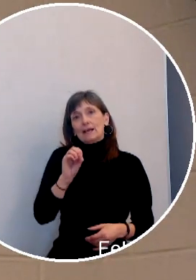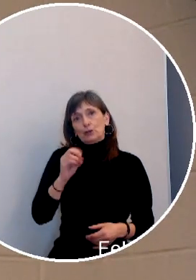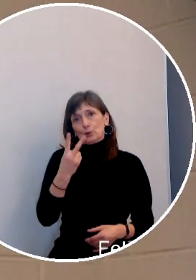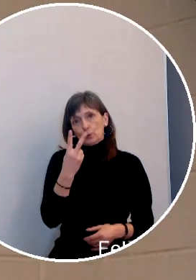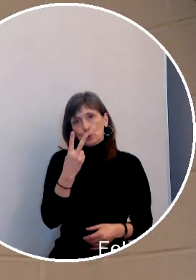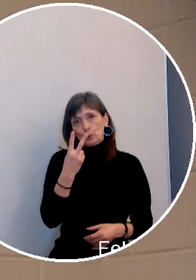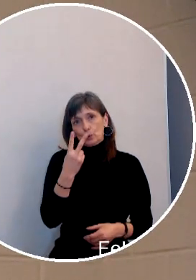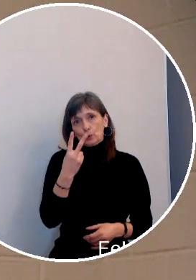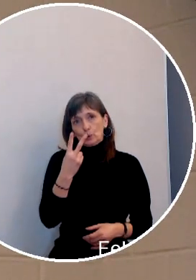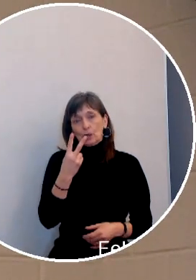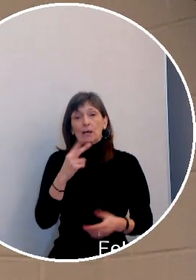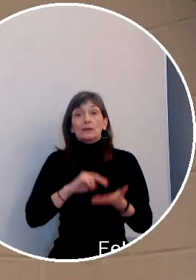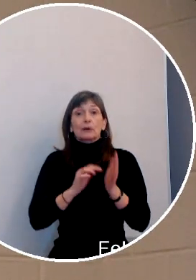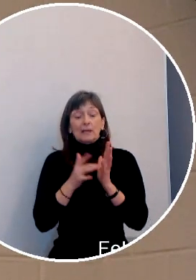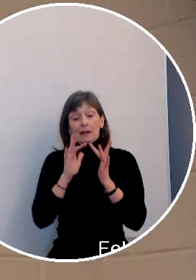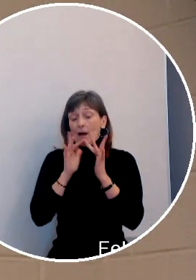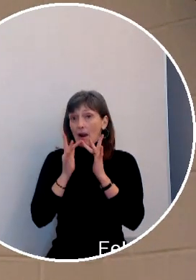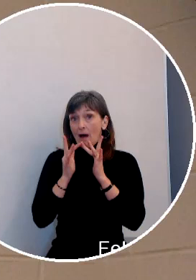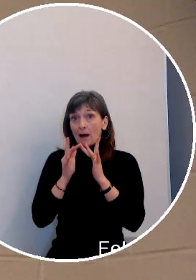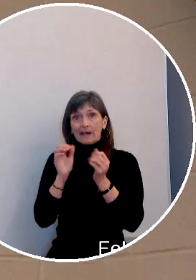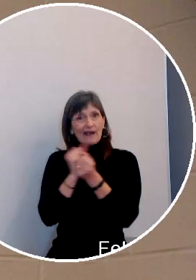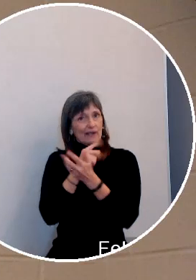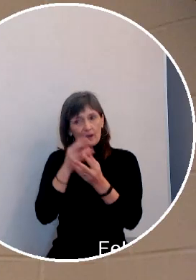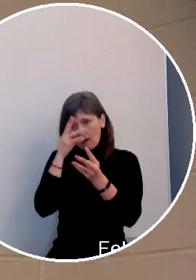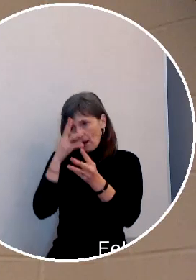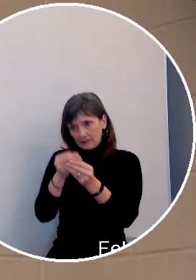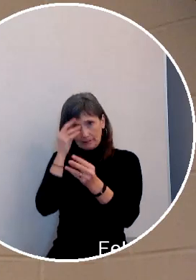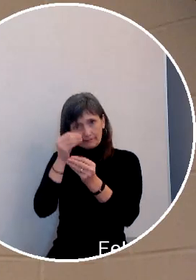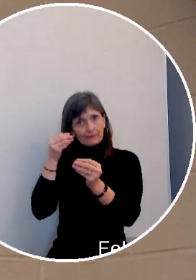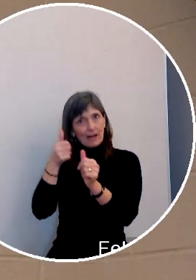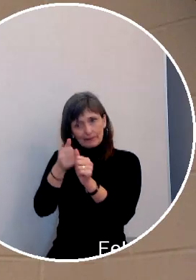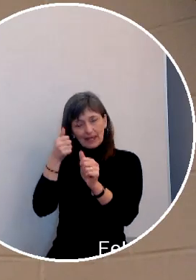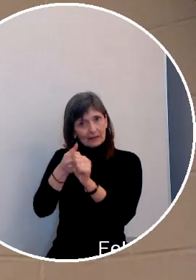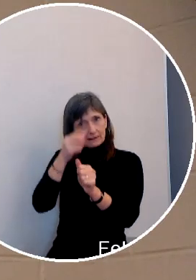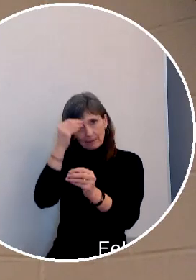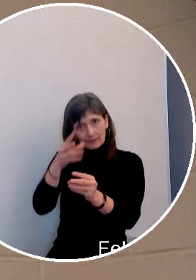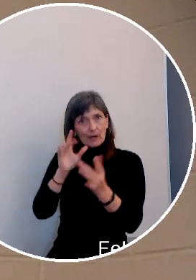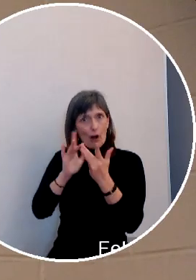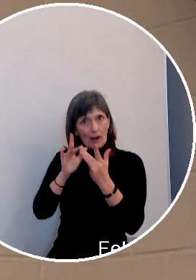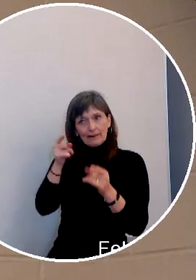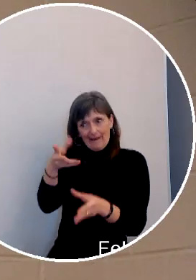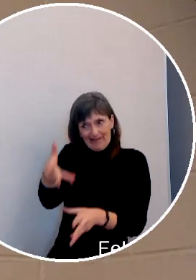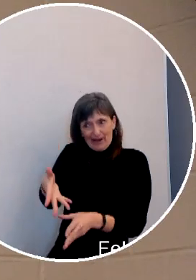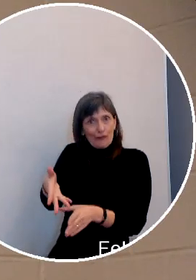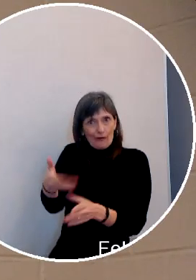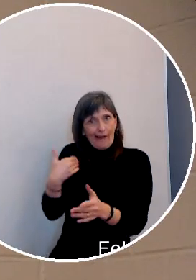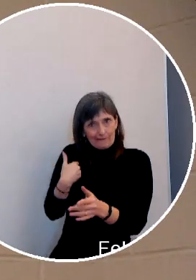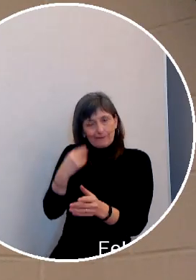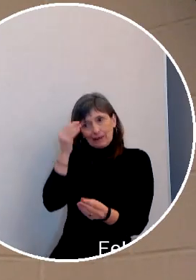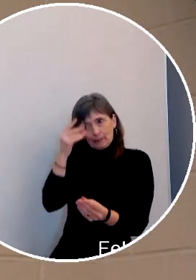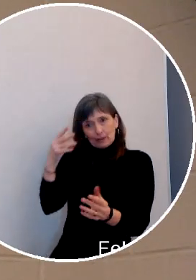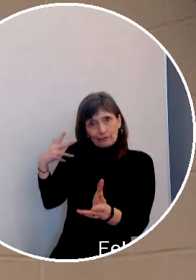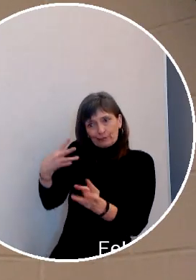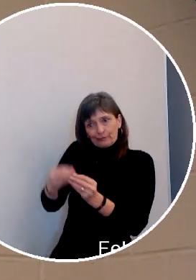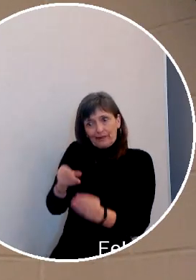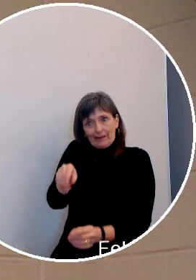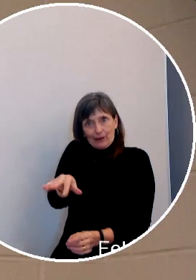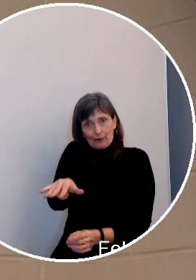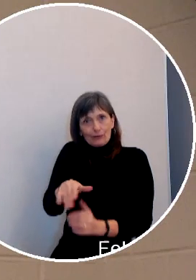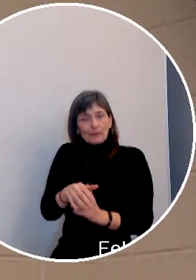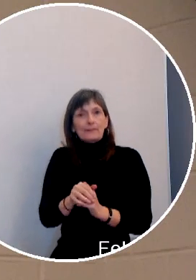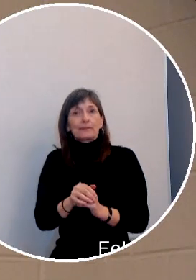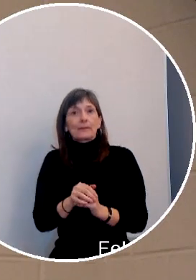we've updated the information online. Everybody has an information package online indicating